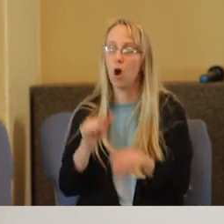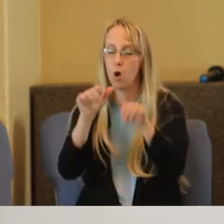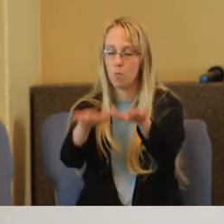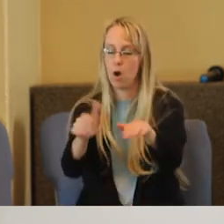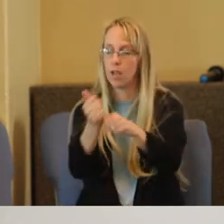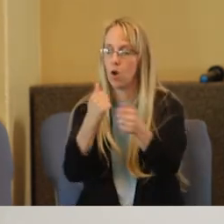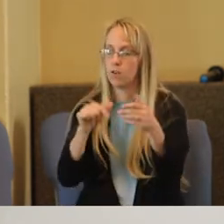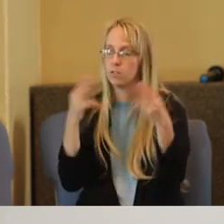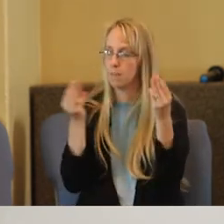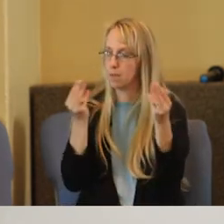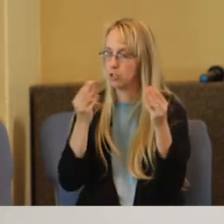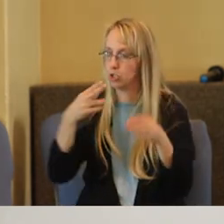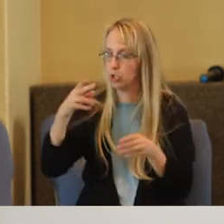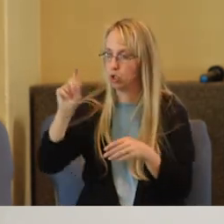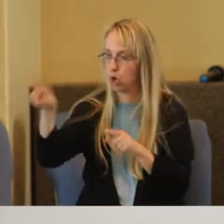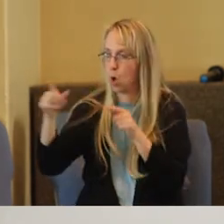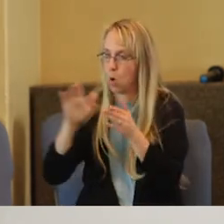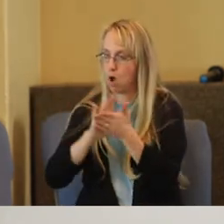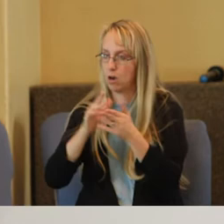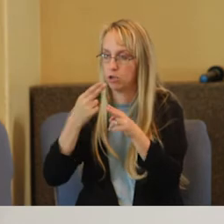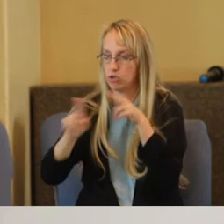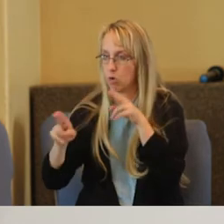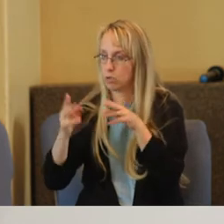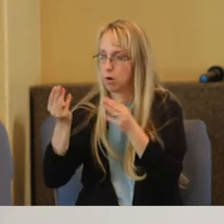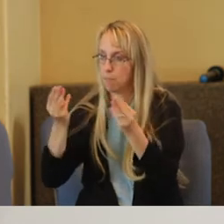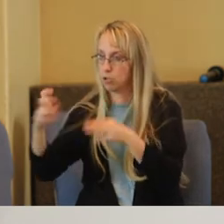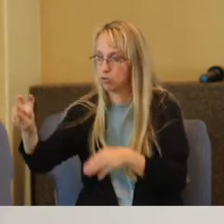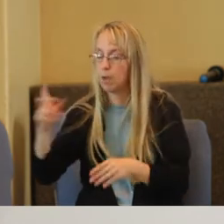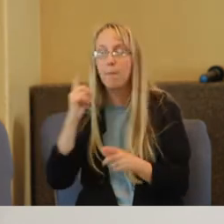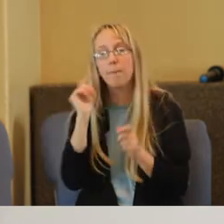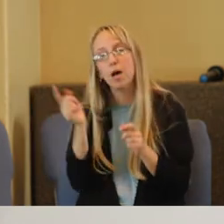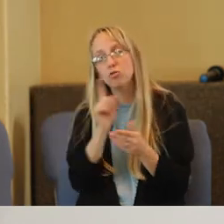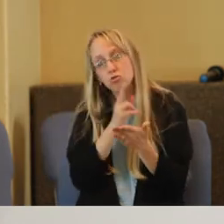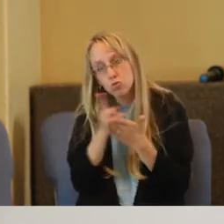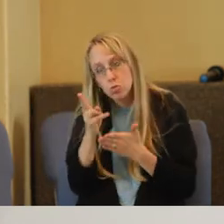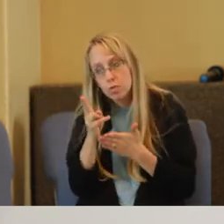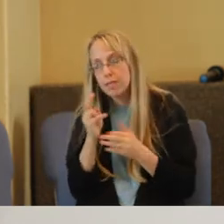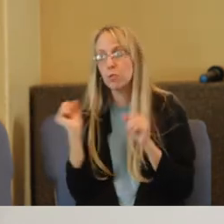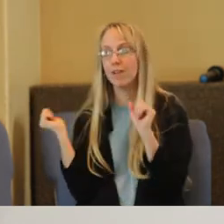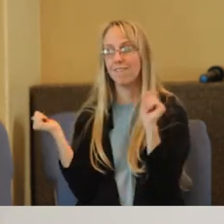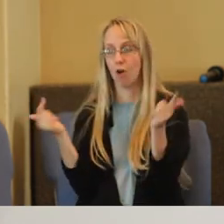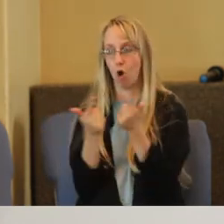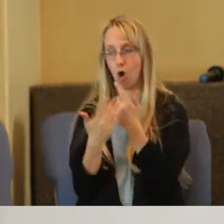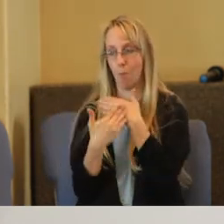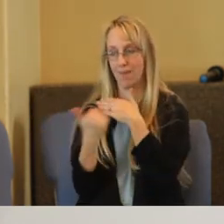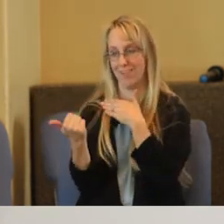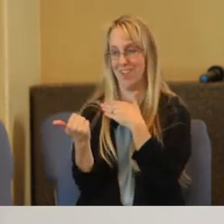trip. But the truth of the matter is we have all been commissioned to be on missions.